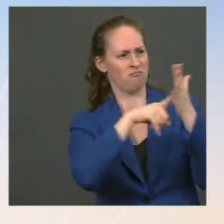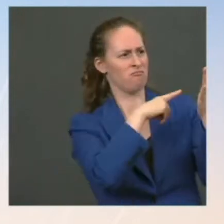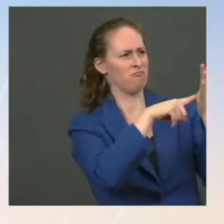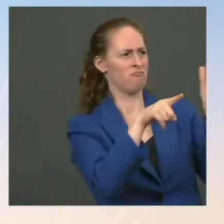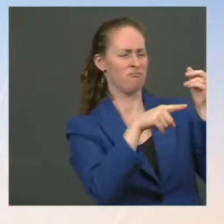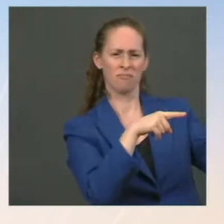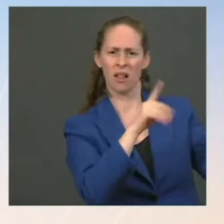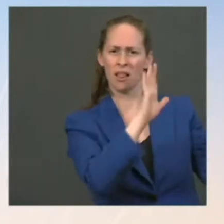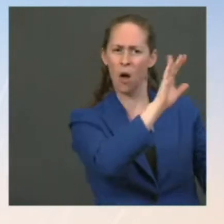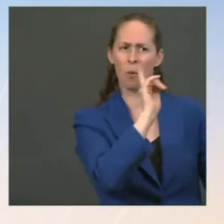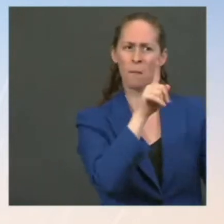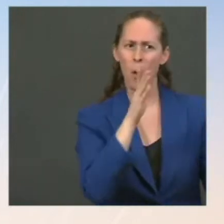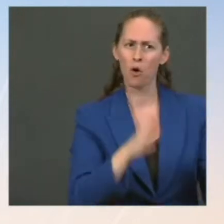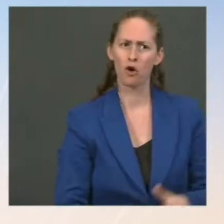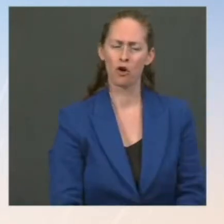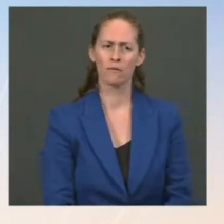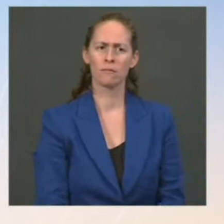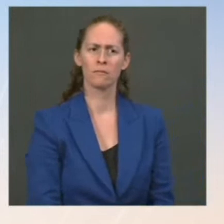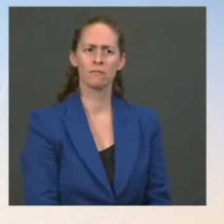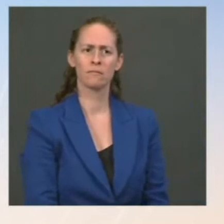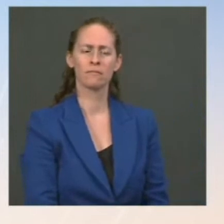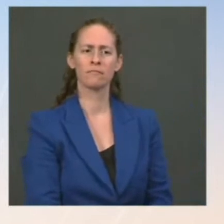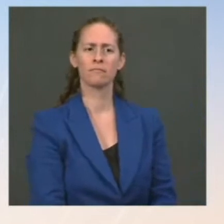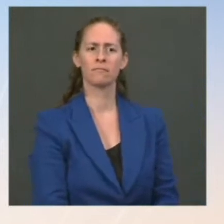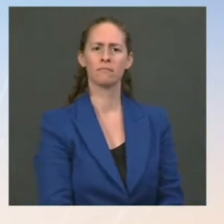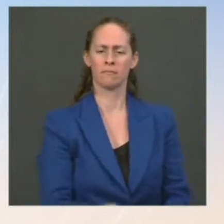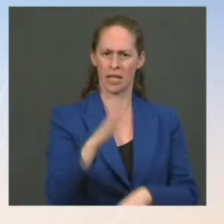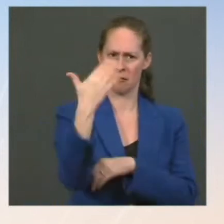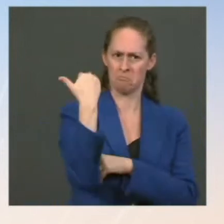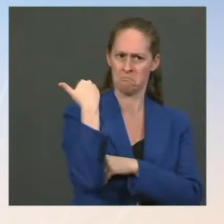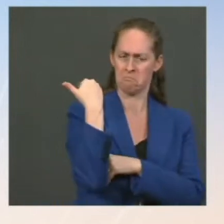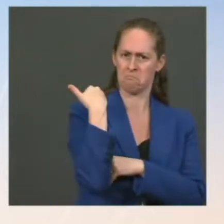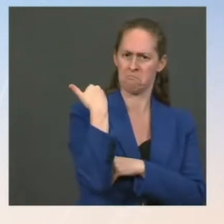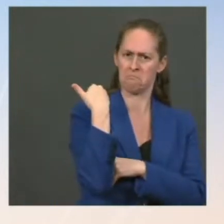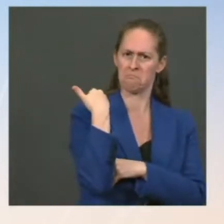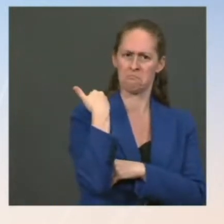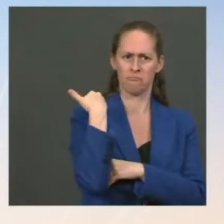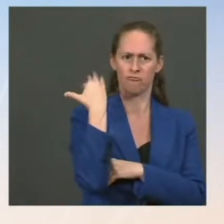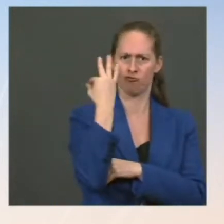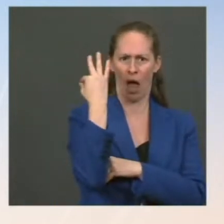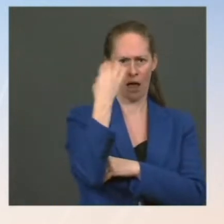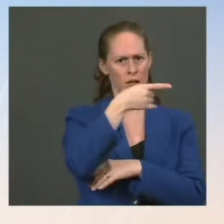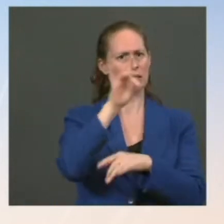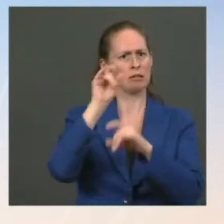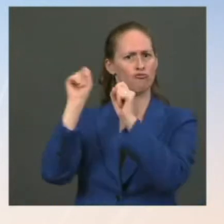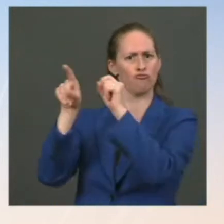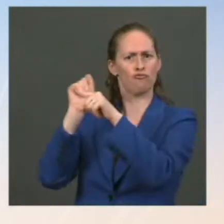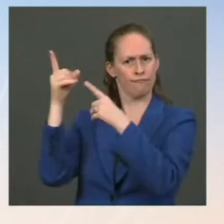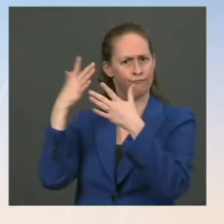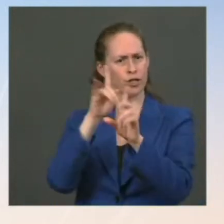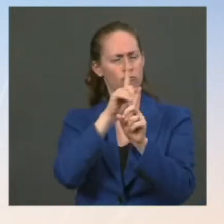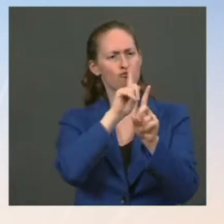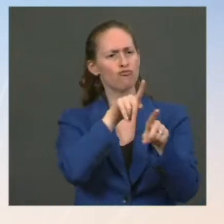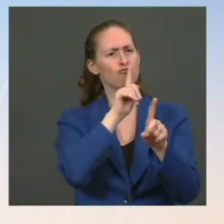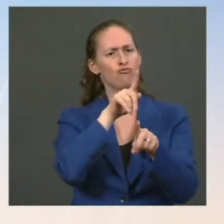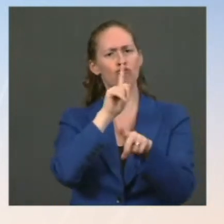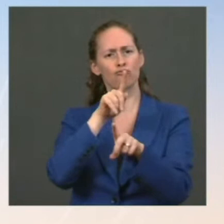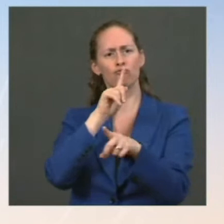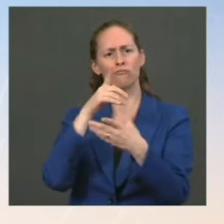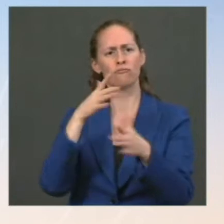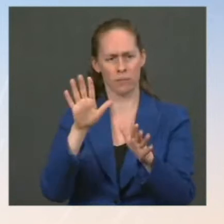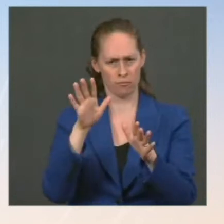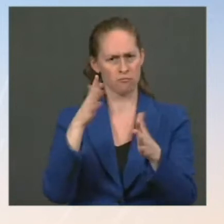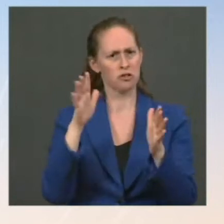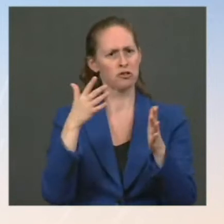on Friday, and he took questions again today. And I think what he said is that they're not always on point. Now, I know that isn't something